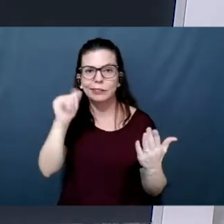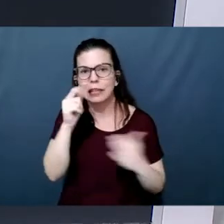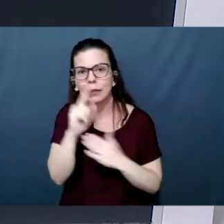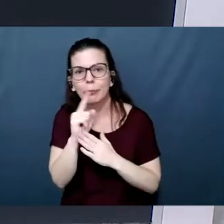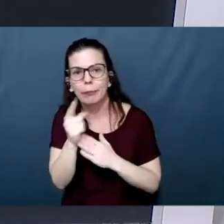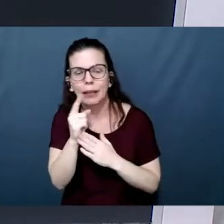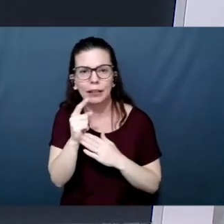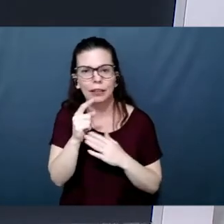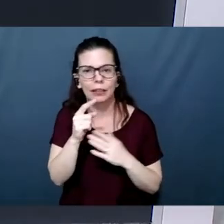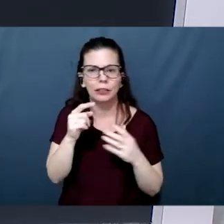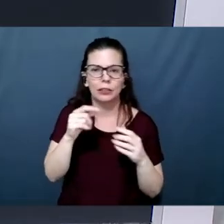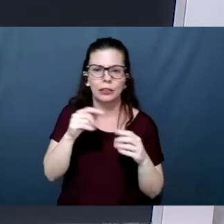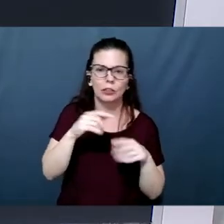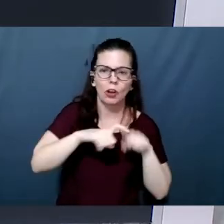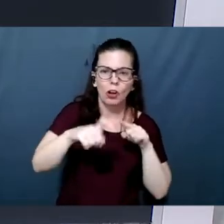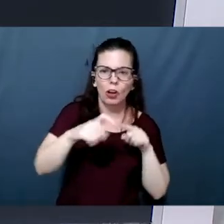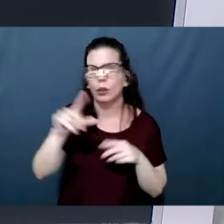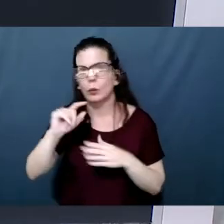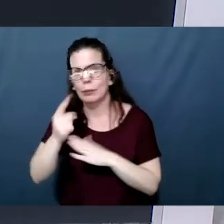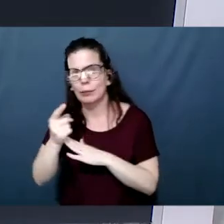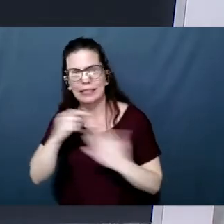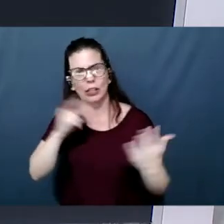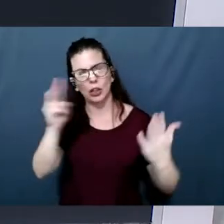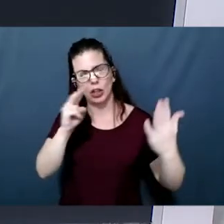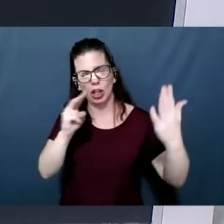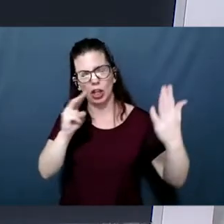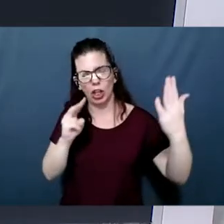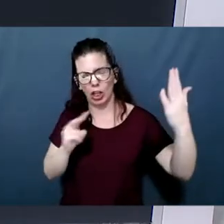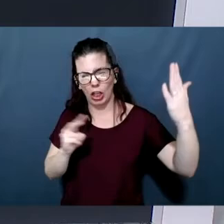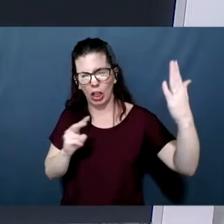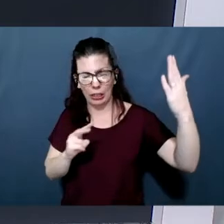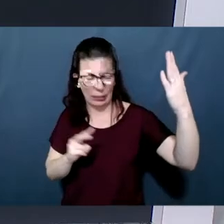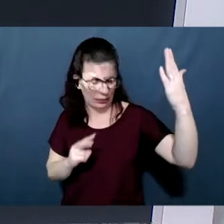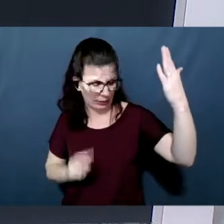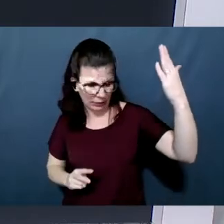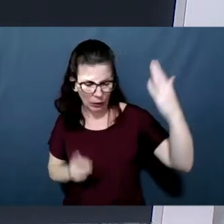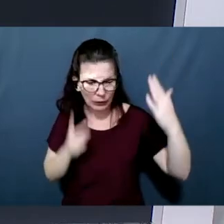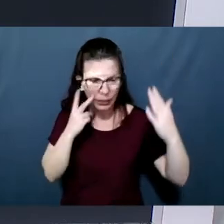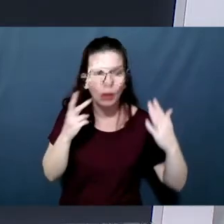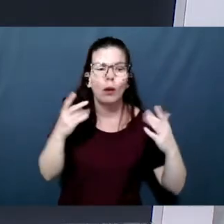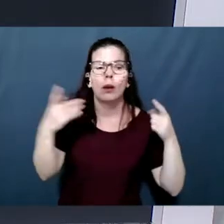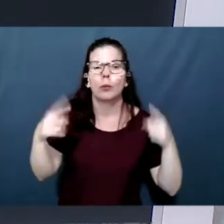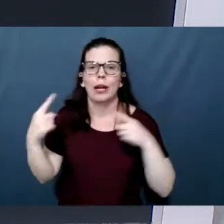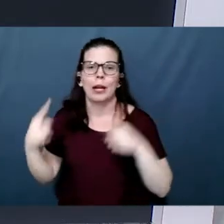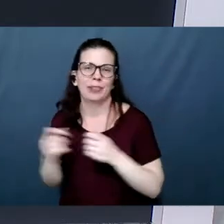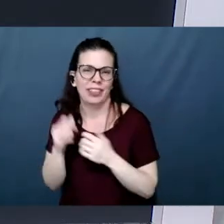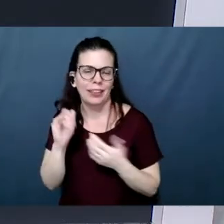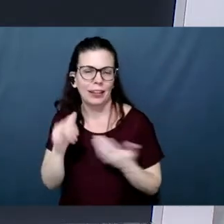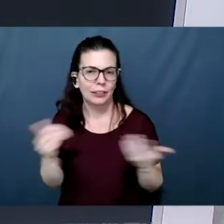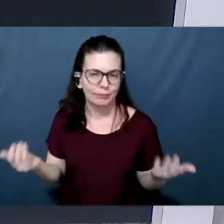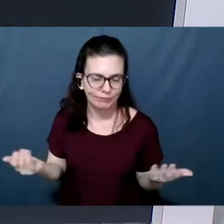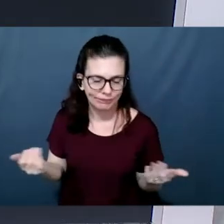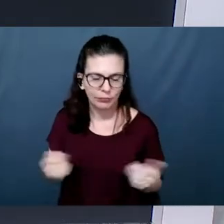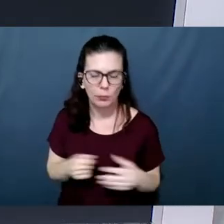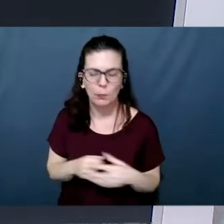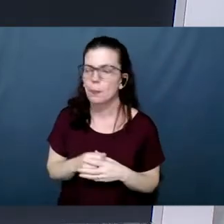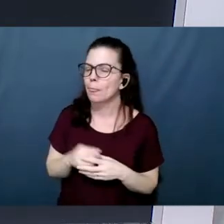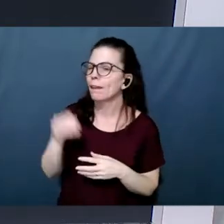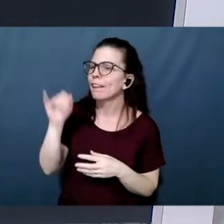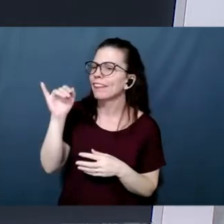you need to browse through the entire transcript to understand what's happening in here, right? And this is the